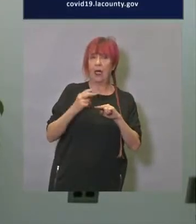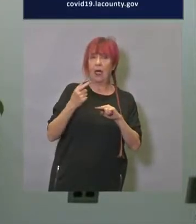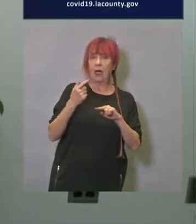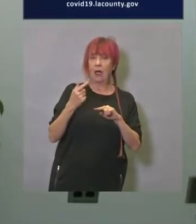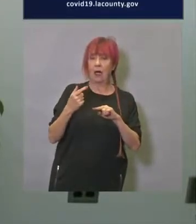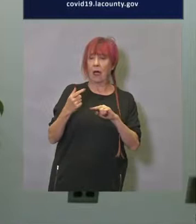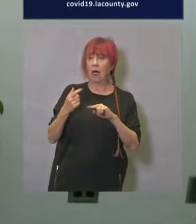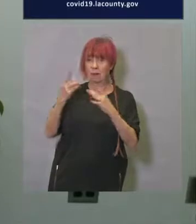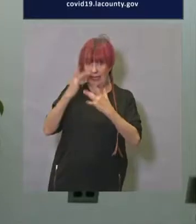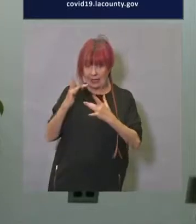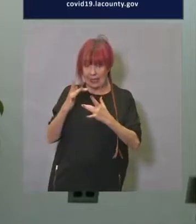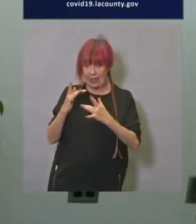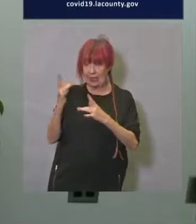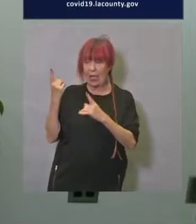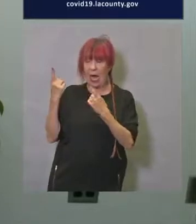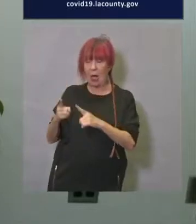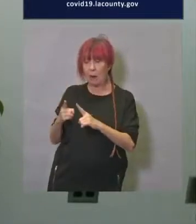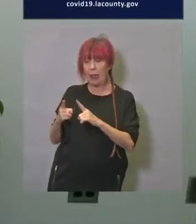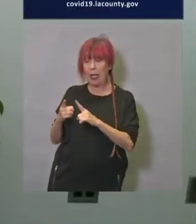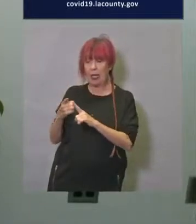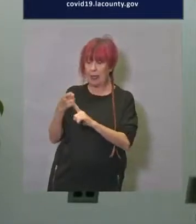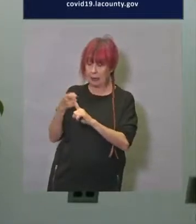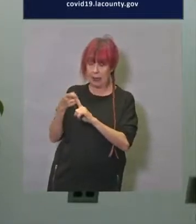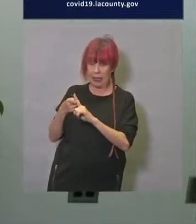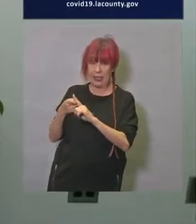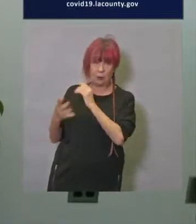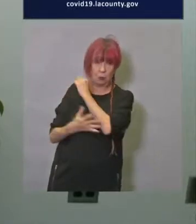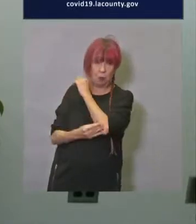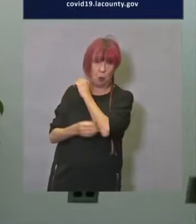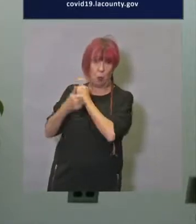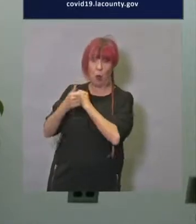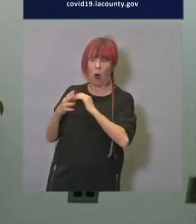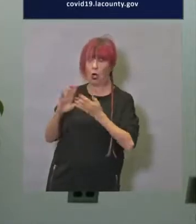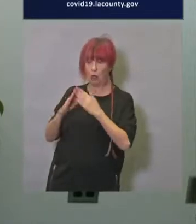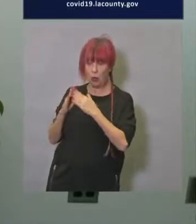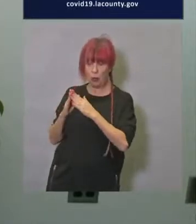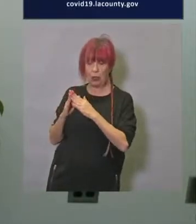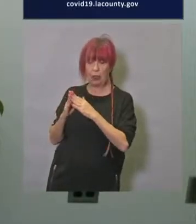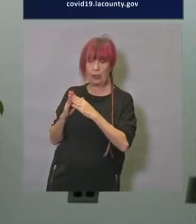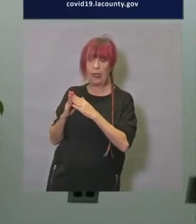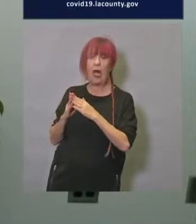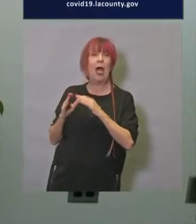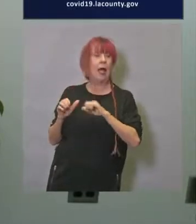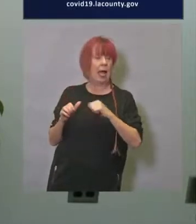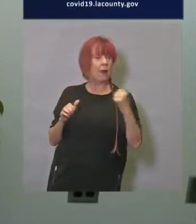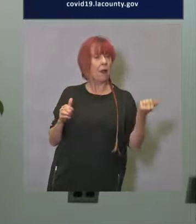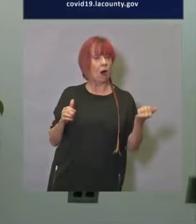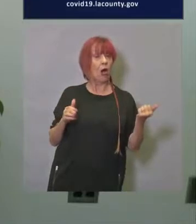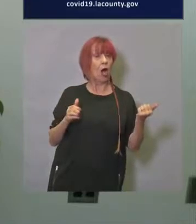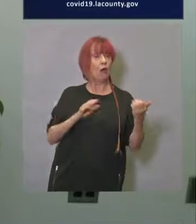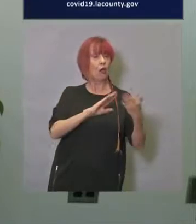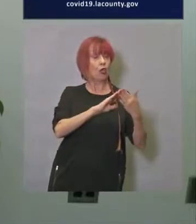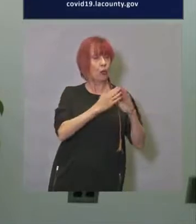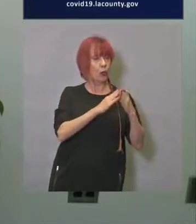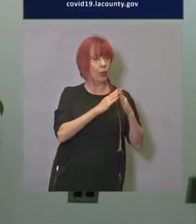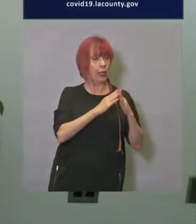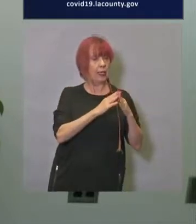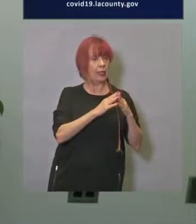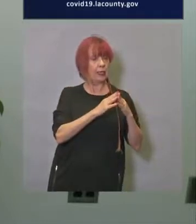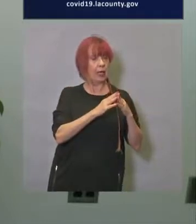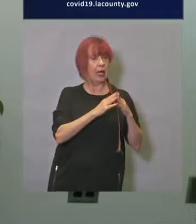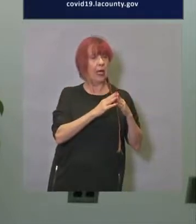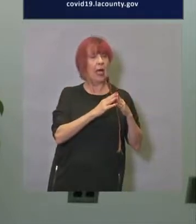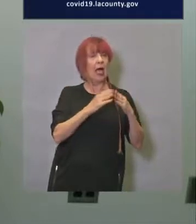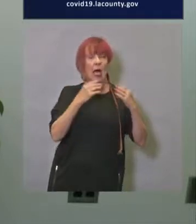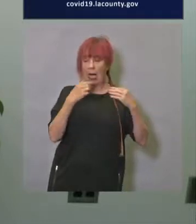hit communities, we still have a long way to go, and that there are other communities that are still, still have experienced